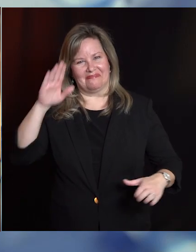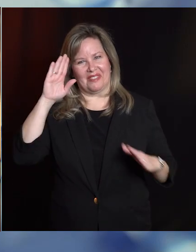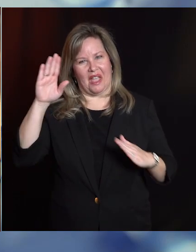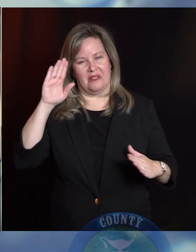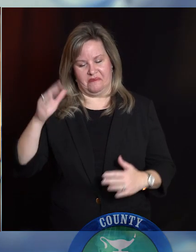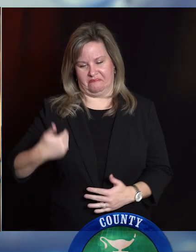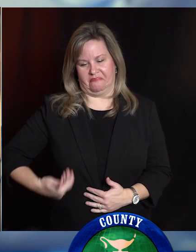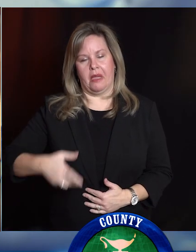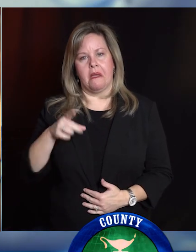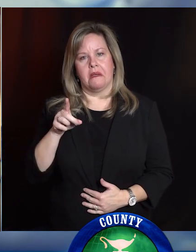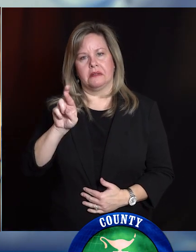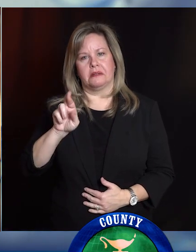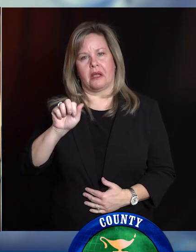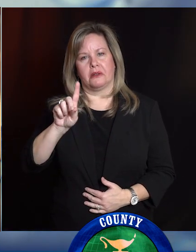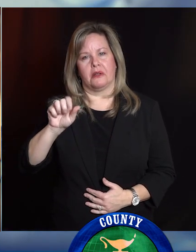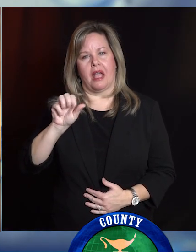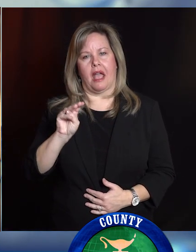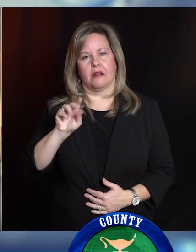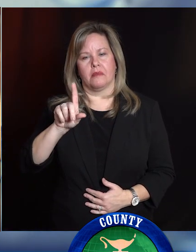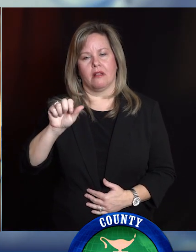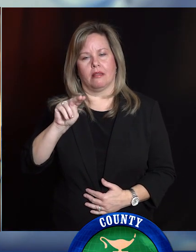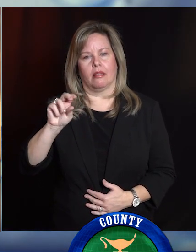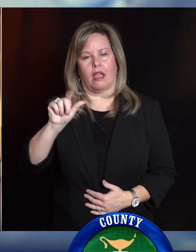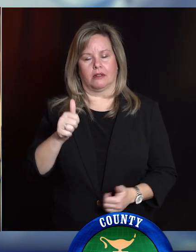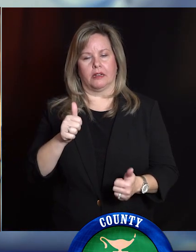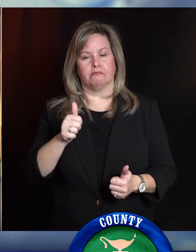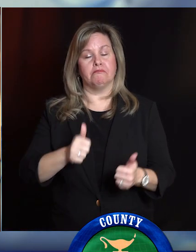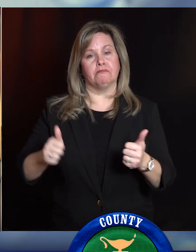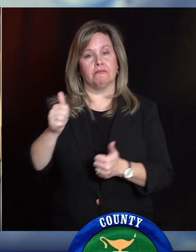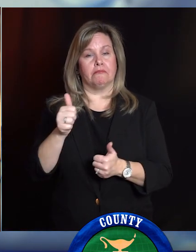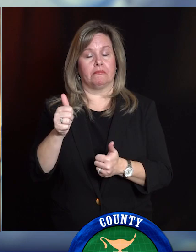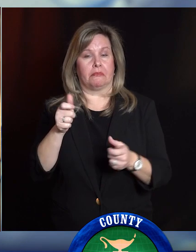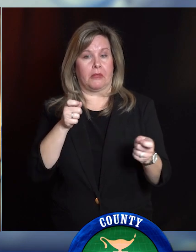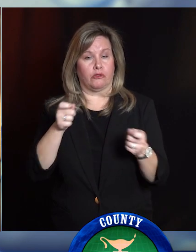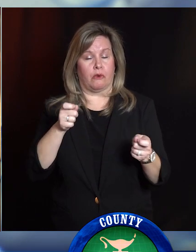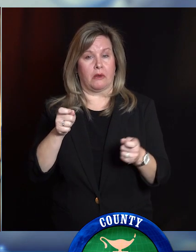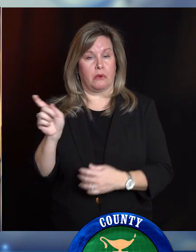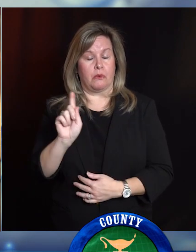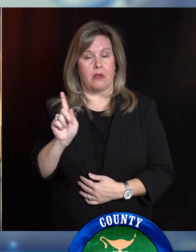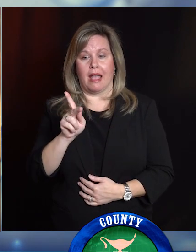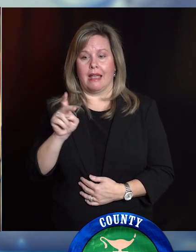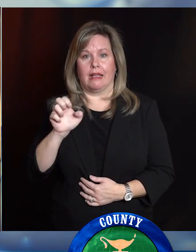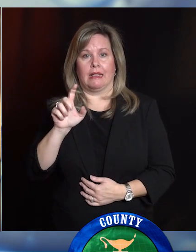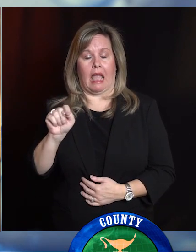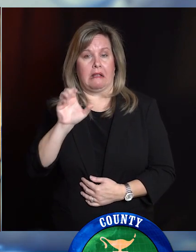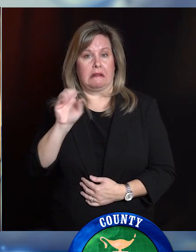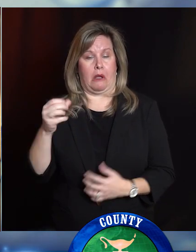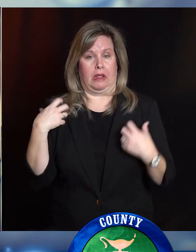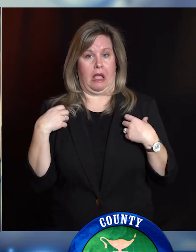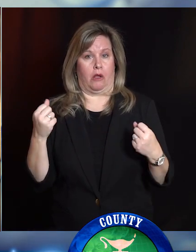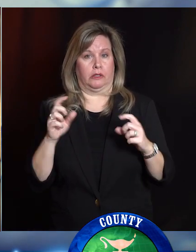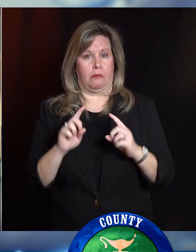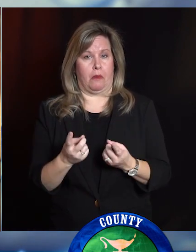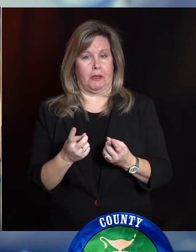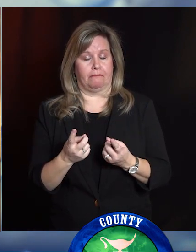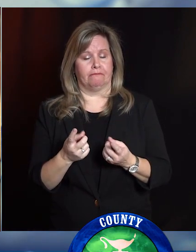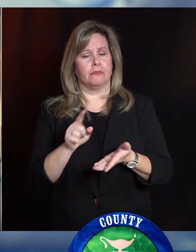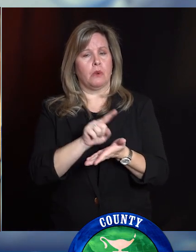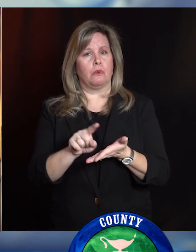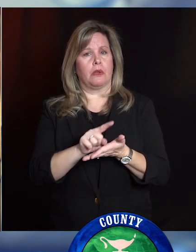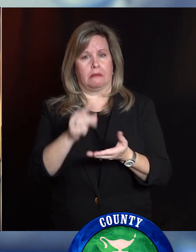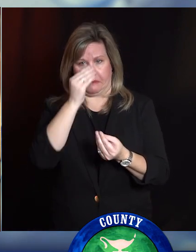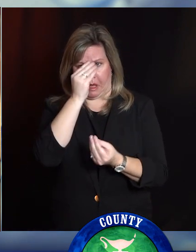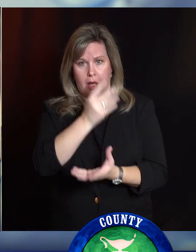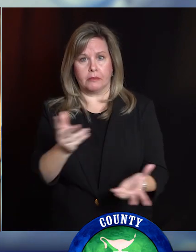Hello everyone, I'm Dr. Adam London, Director of the Kent County Health Department, here for this week's COVID-19 update. In just a moment, I'm going to tell you about a